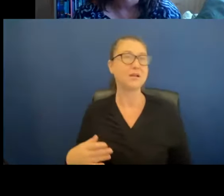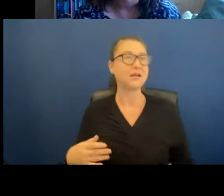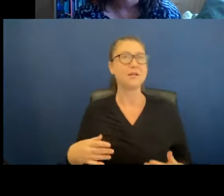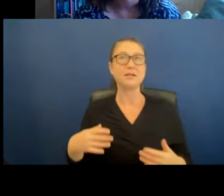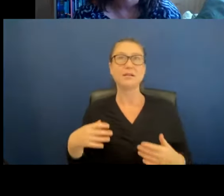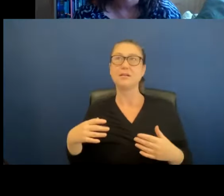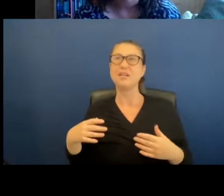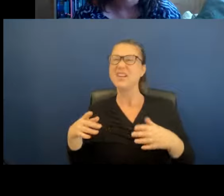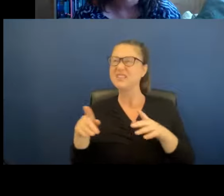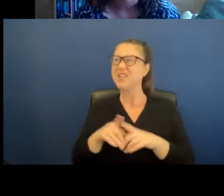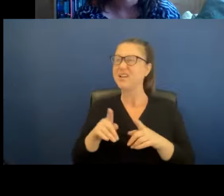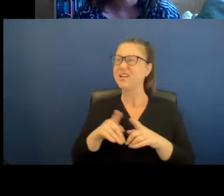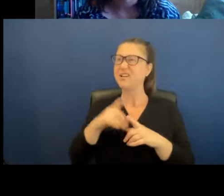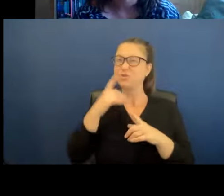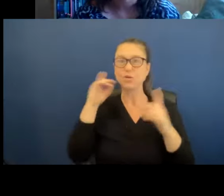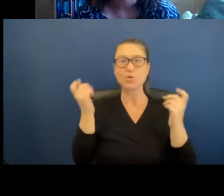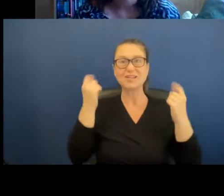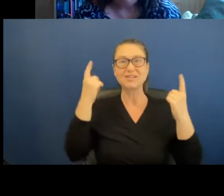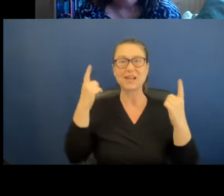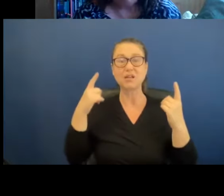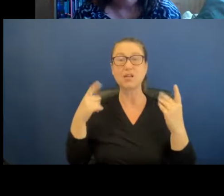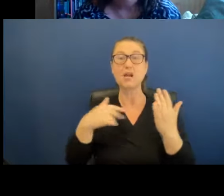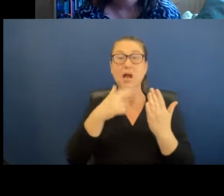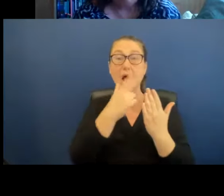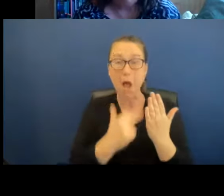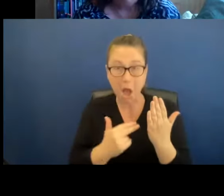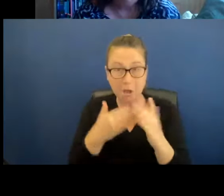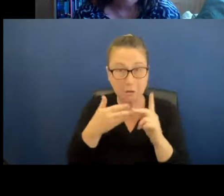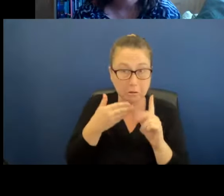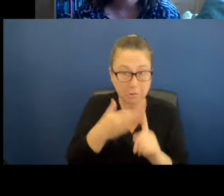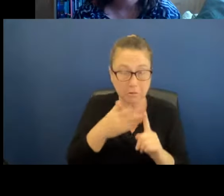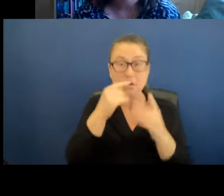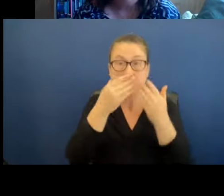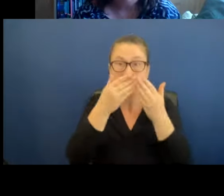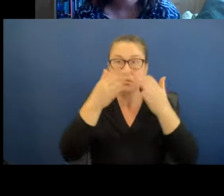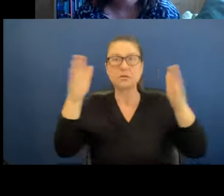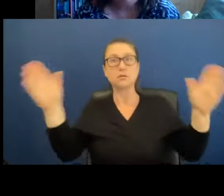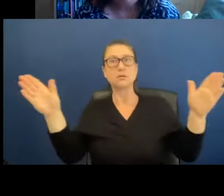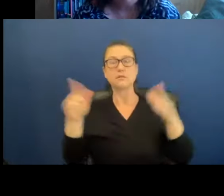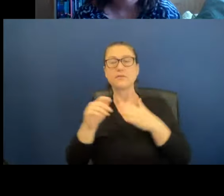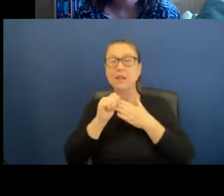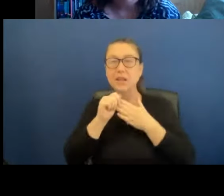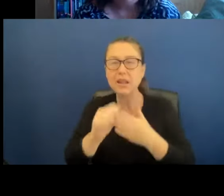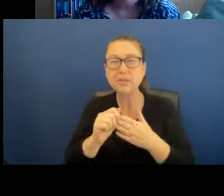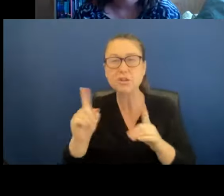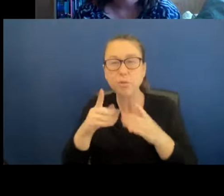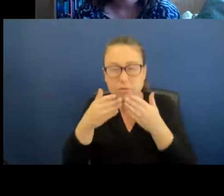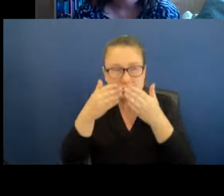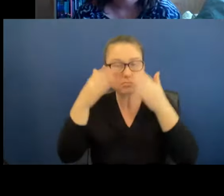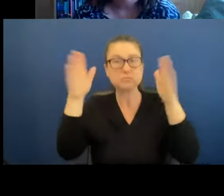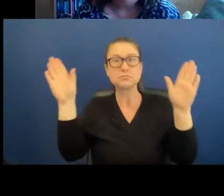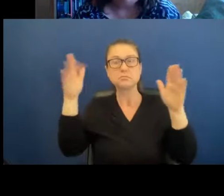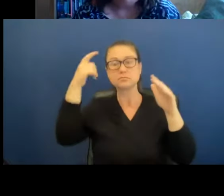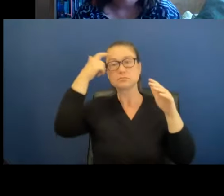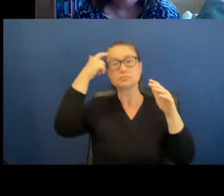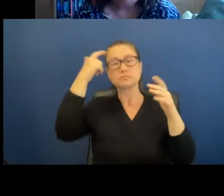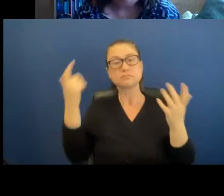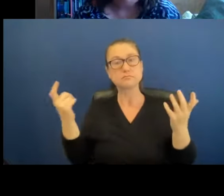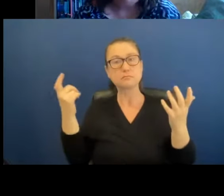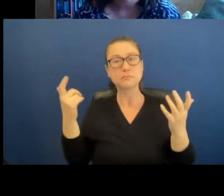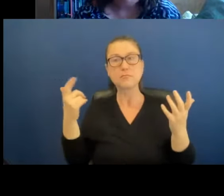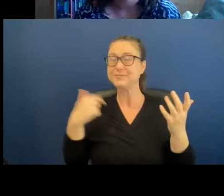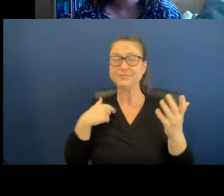understanding of what arts practice might be and what creative practice might be and what leadership might might be and i think that those yeah the thing that i've really enjoyed